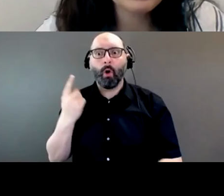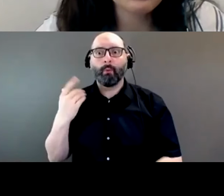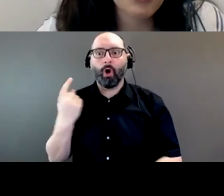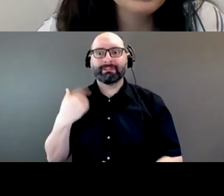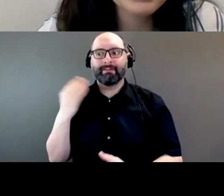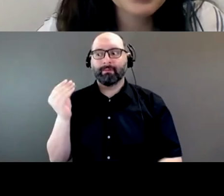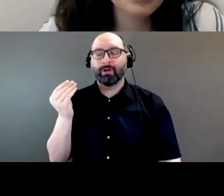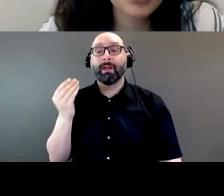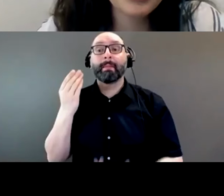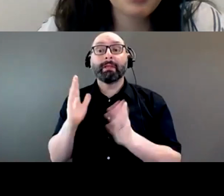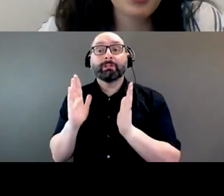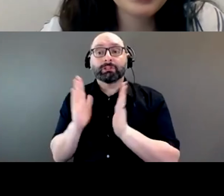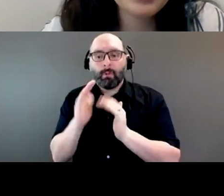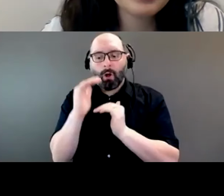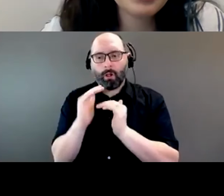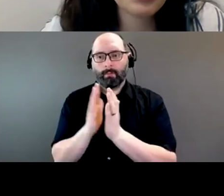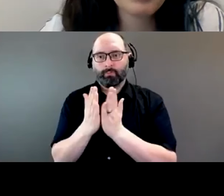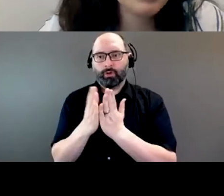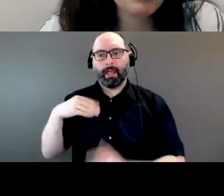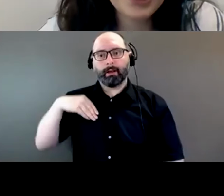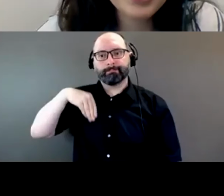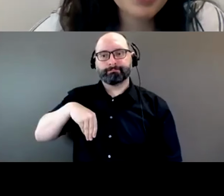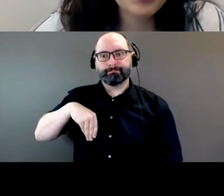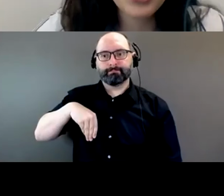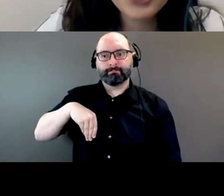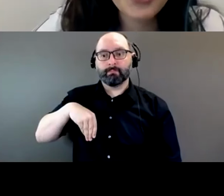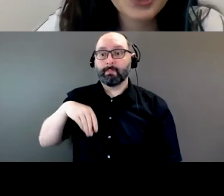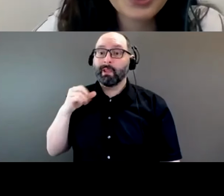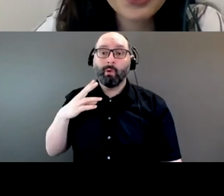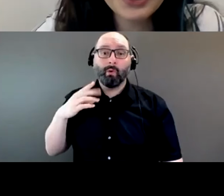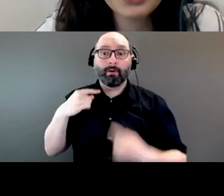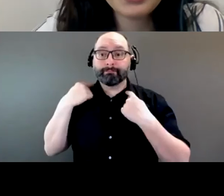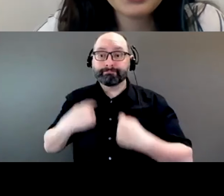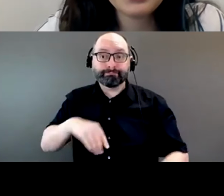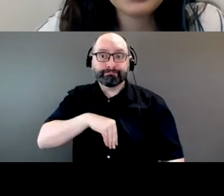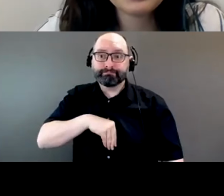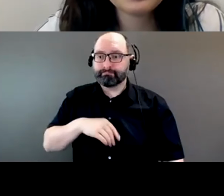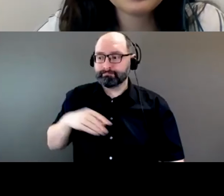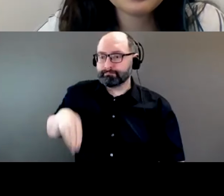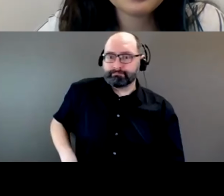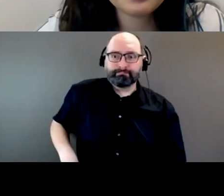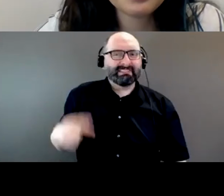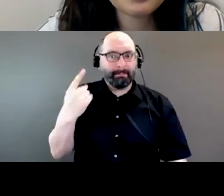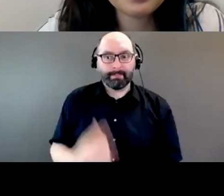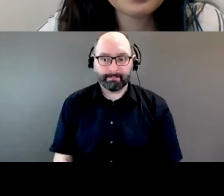to be in their wallet or in their pocket, or maybe worn in some other way if you get creative.